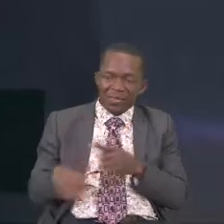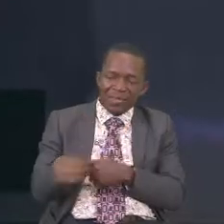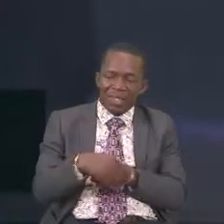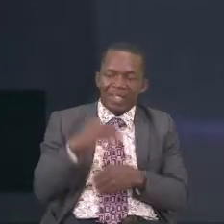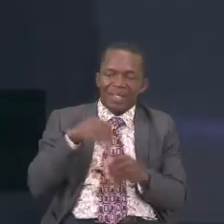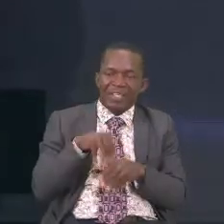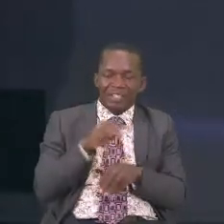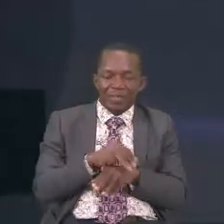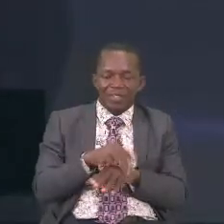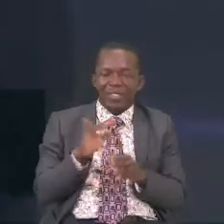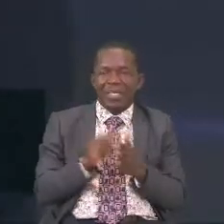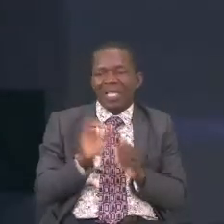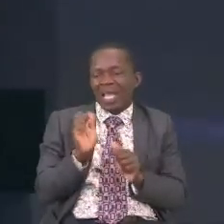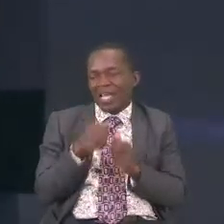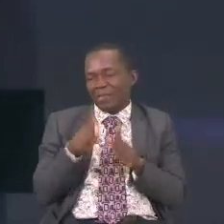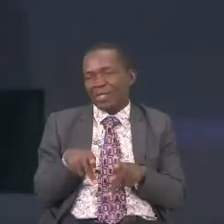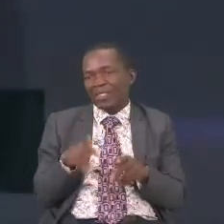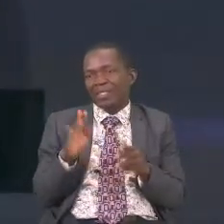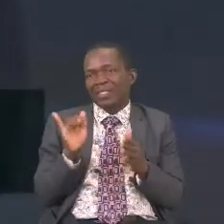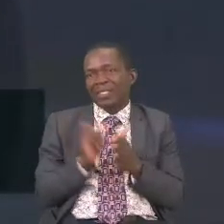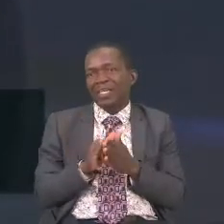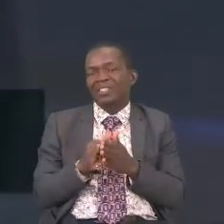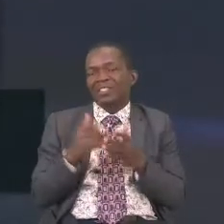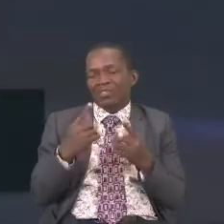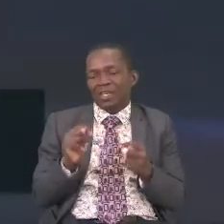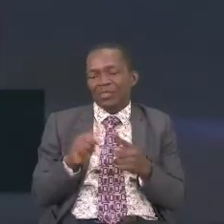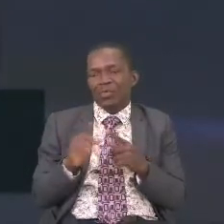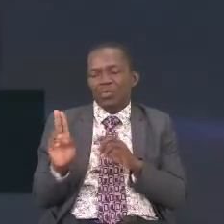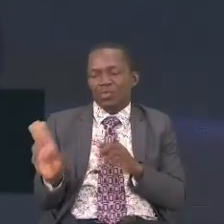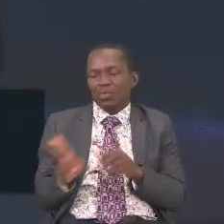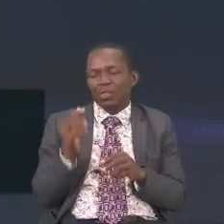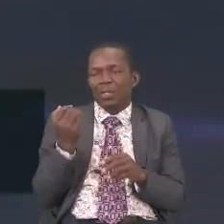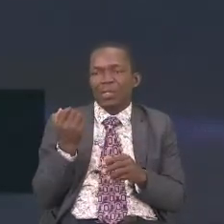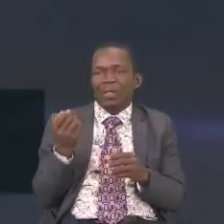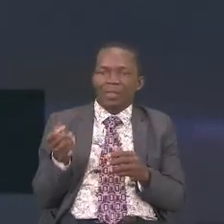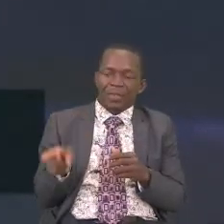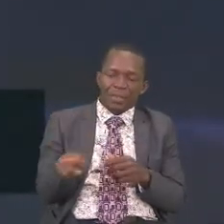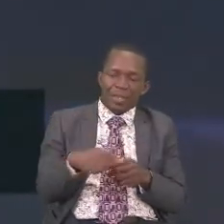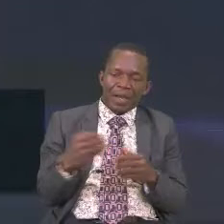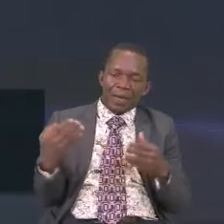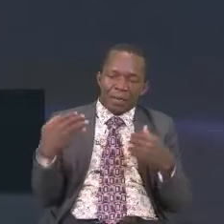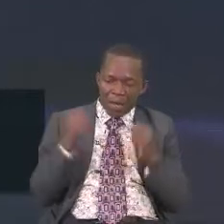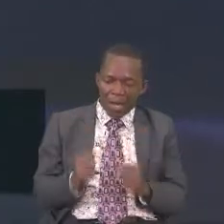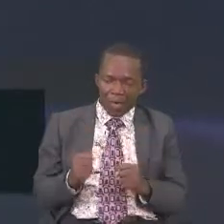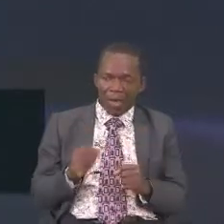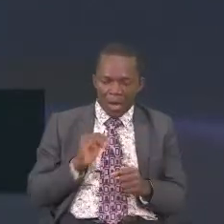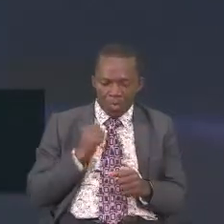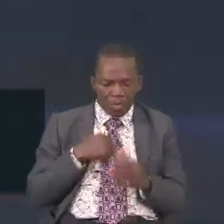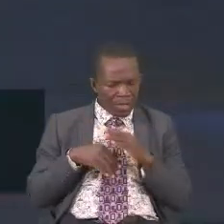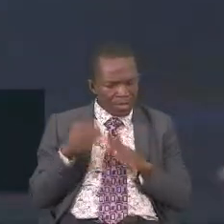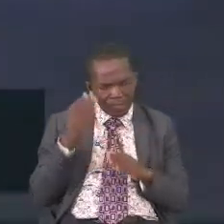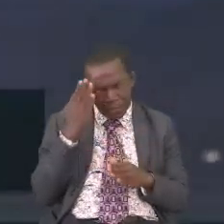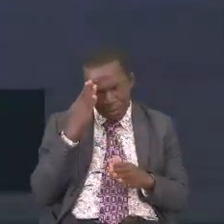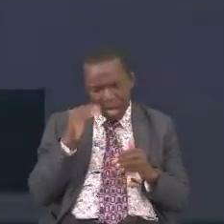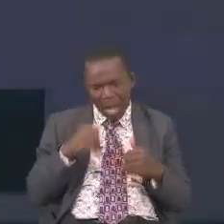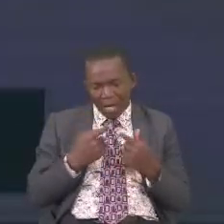that try to use that power, when they confront us and we look at them, we don't even want to shout. We have that silent faith